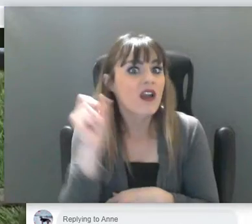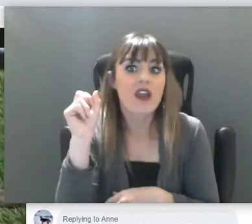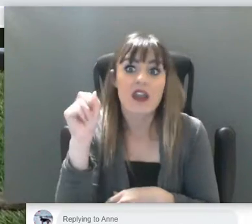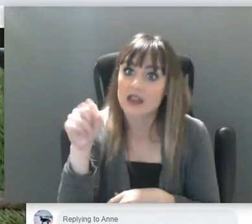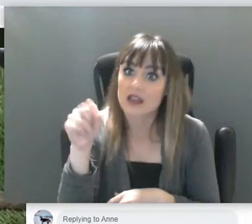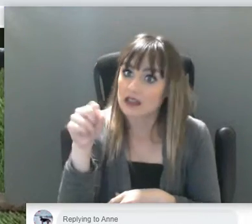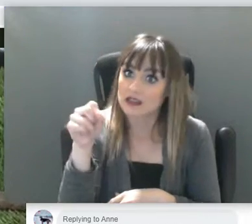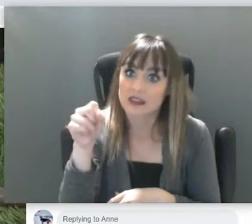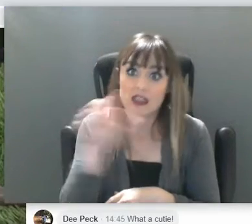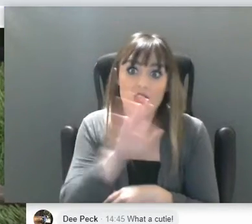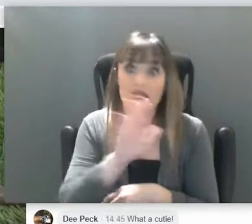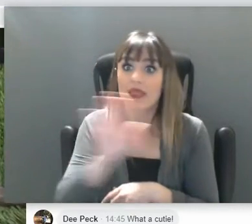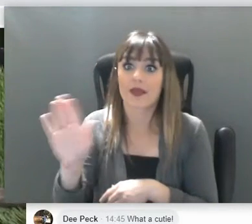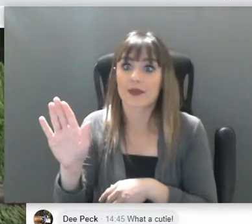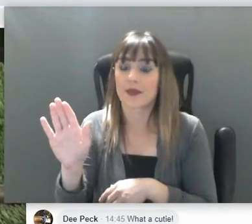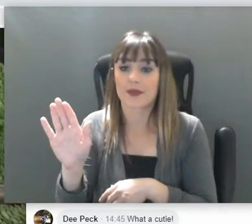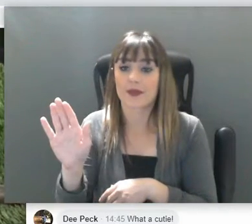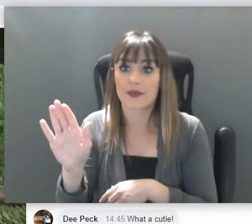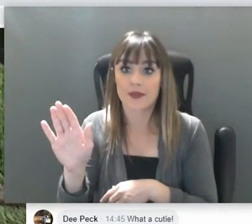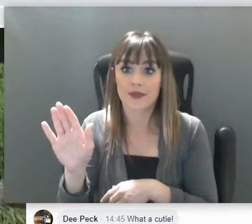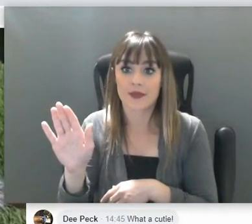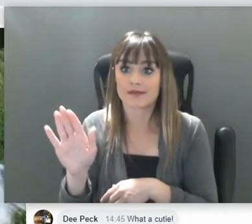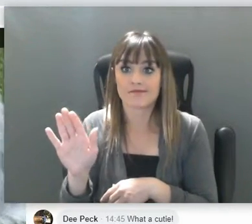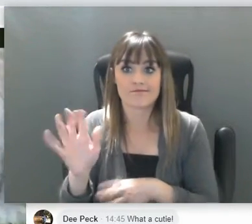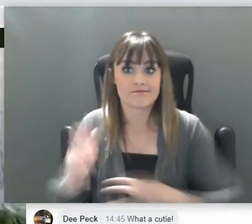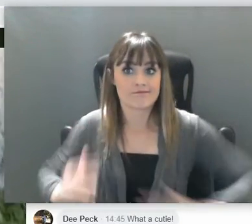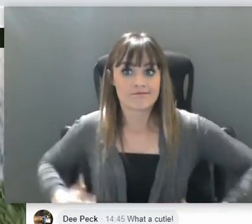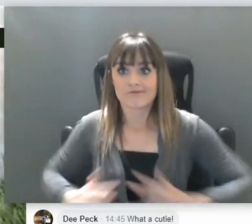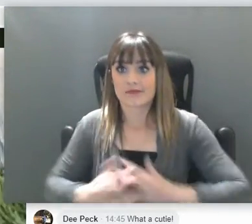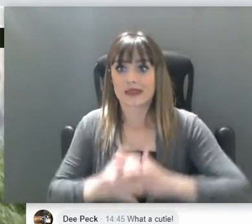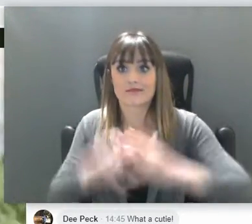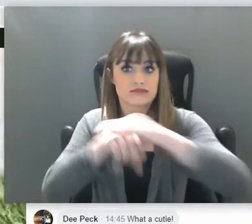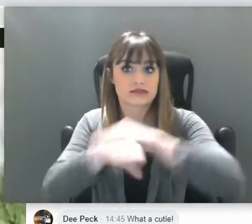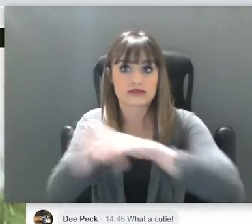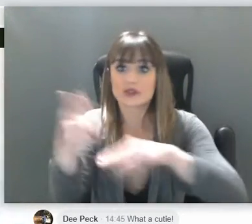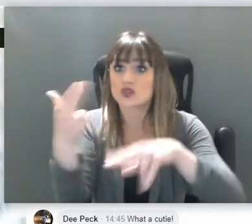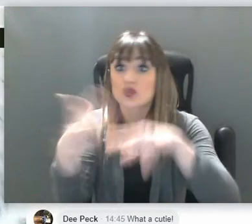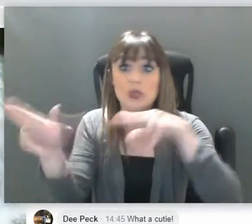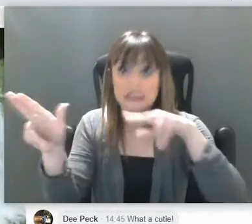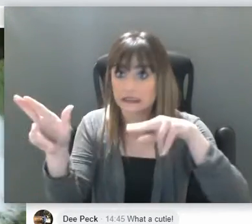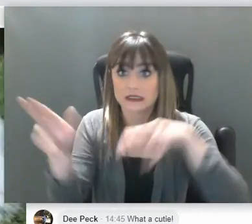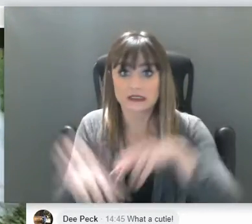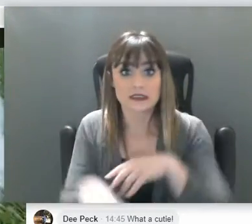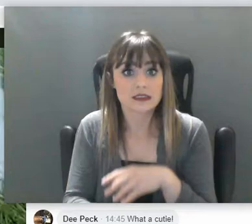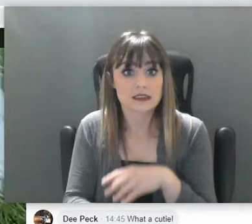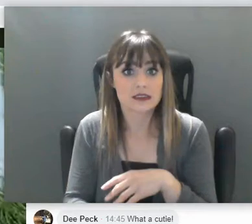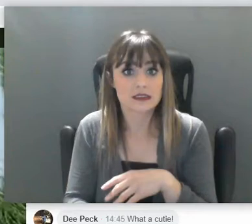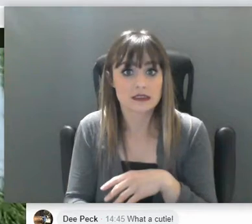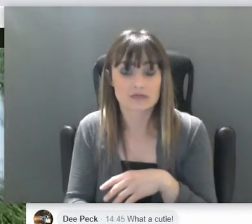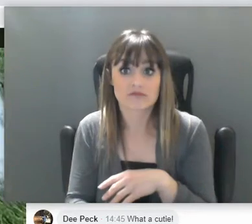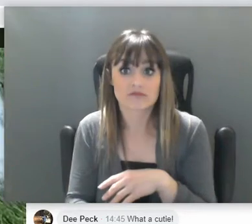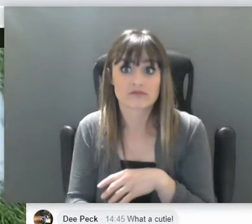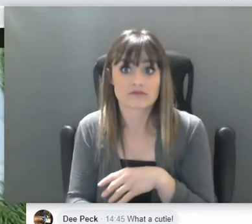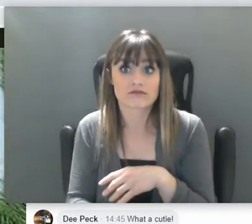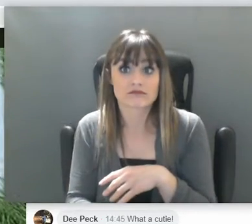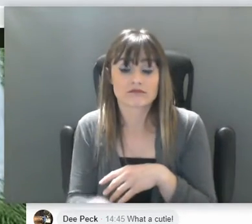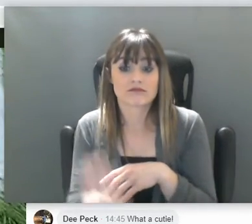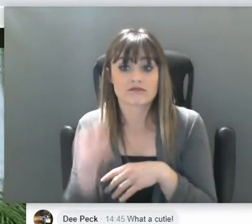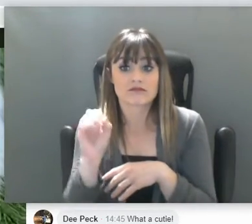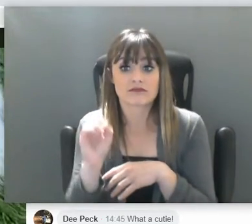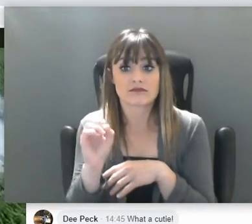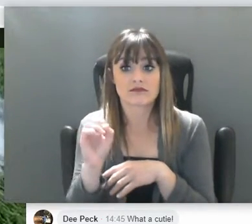one of the shortest mammals. Let me start over. They have a very short pregnancy. So